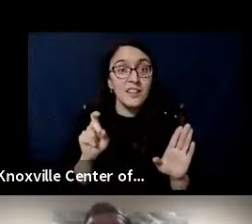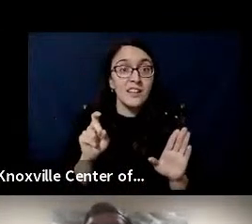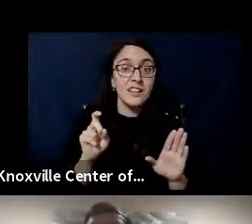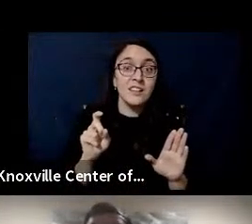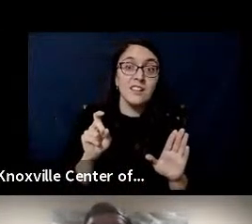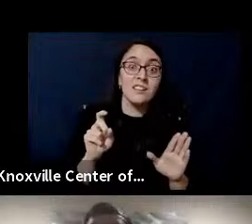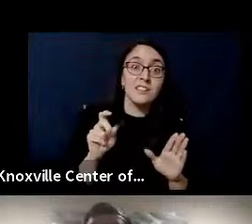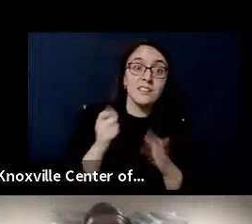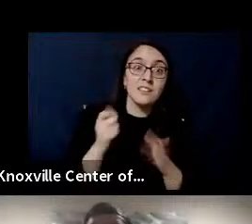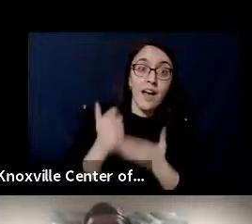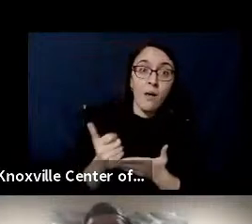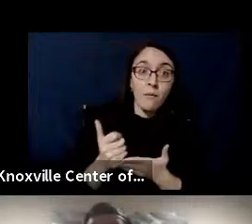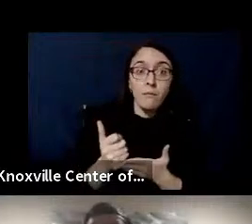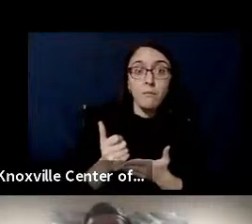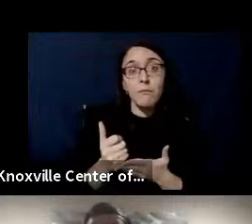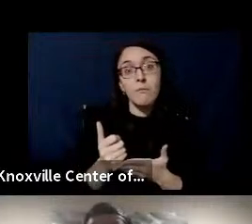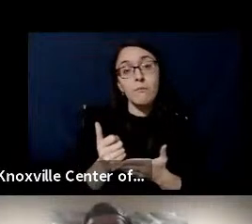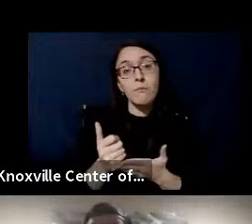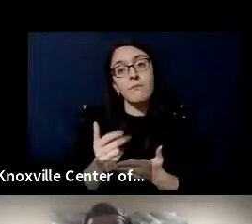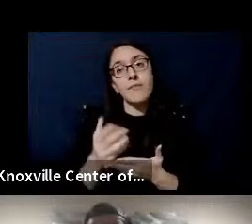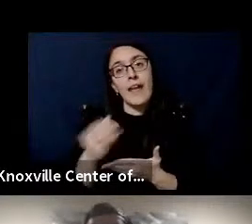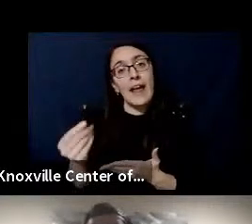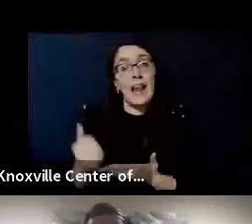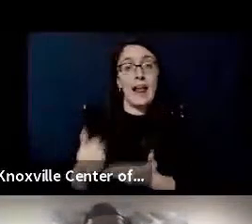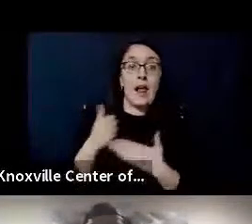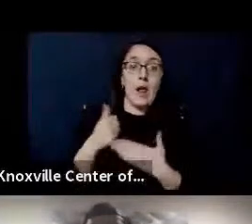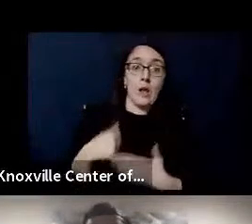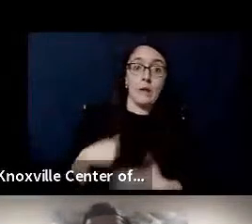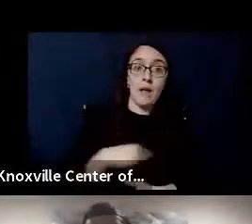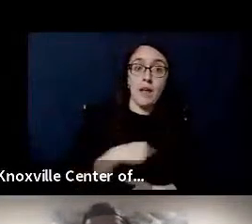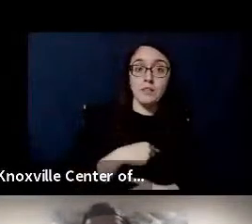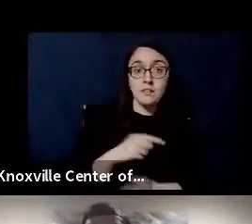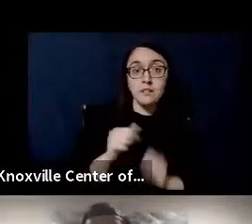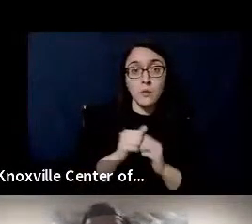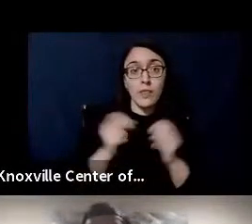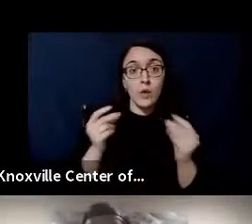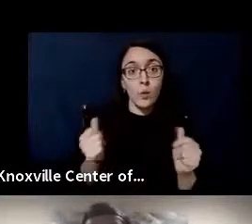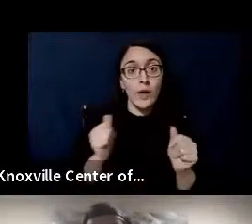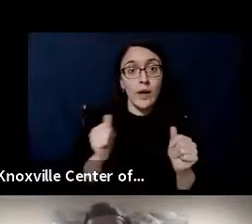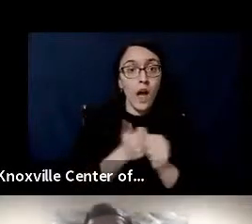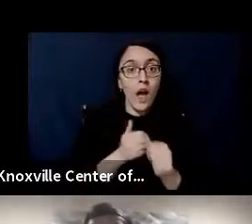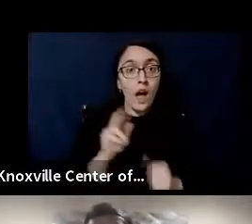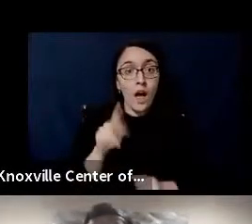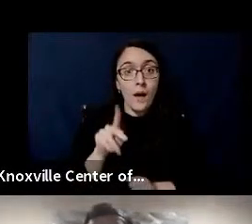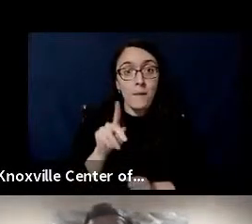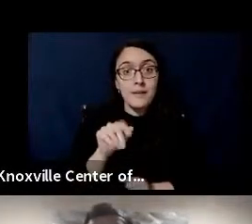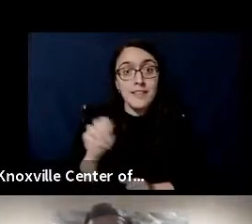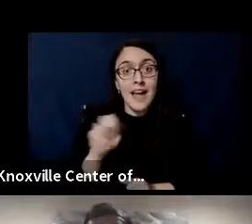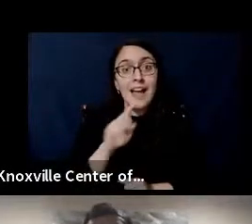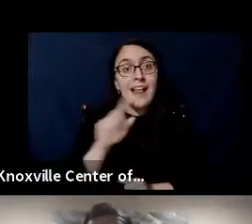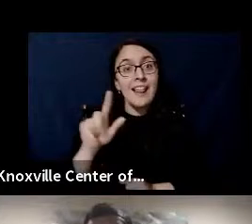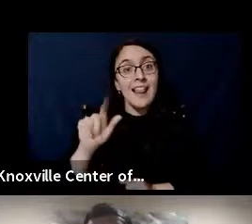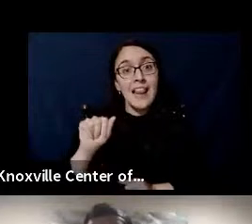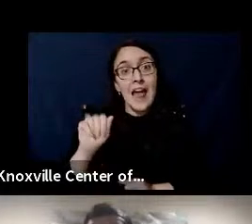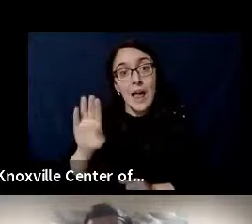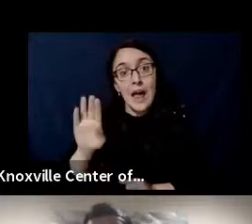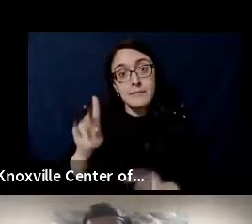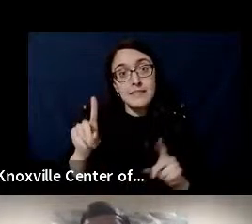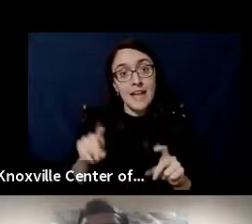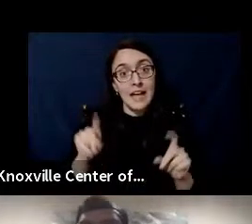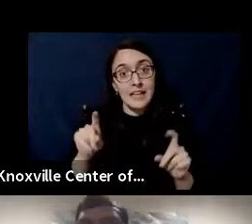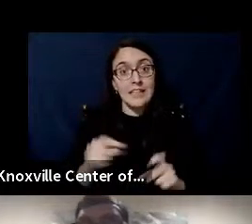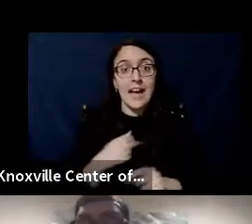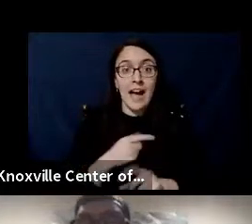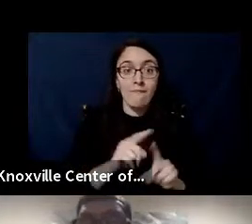would help us, I think, in terms of kind of a quick update, is laboratory testing. There are a variety of tests.